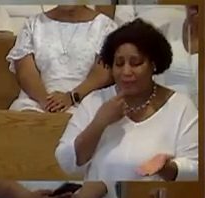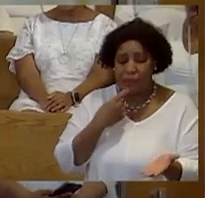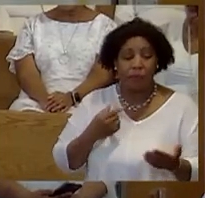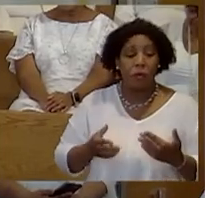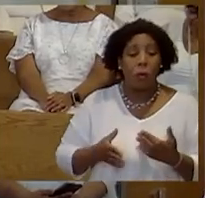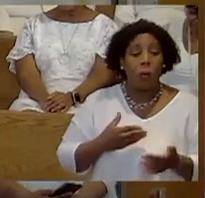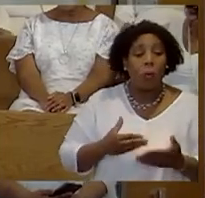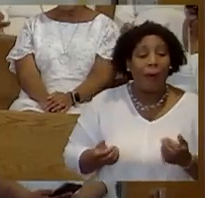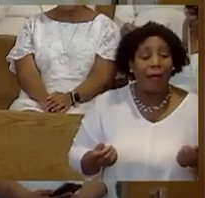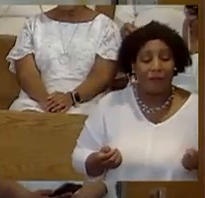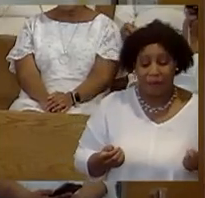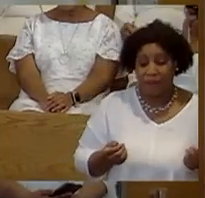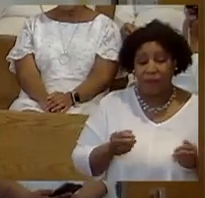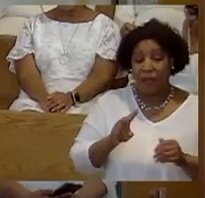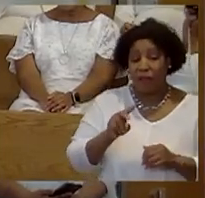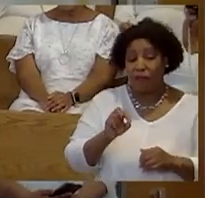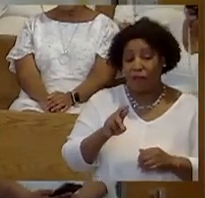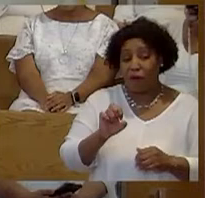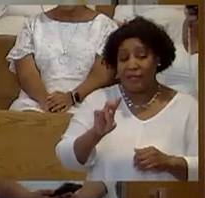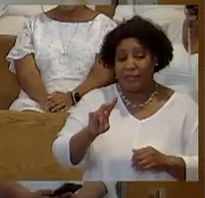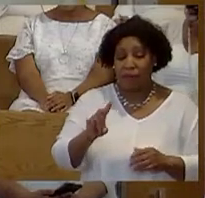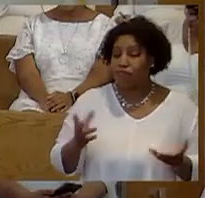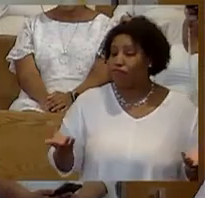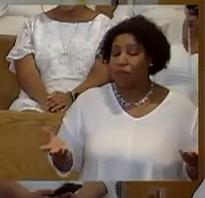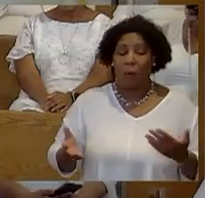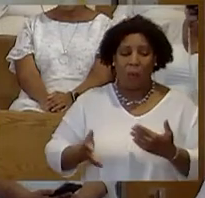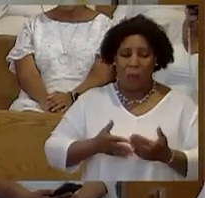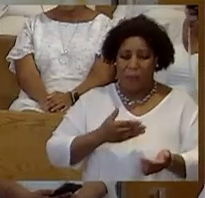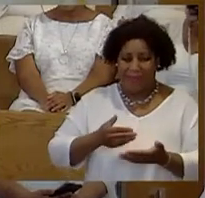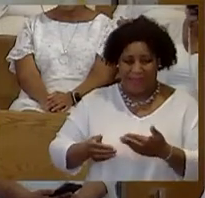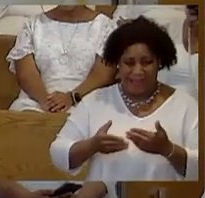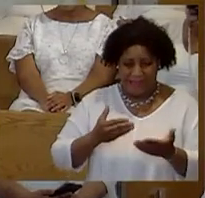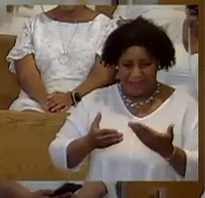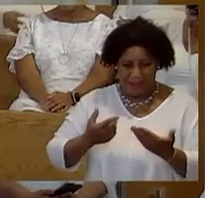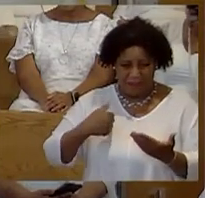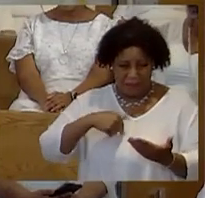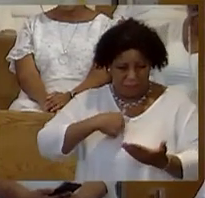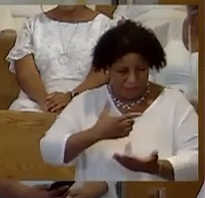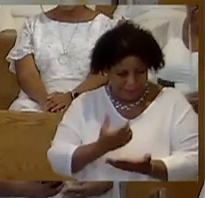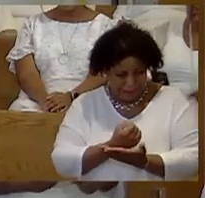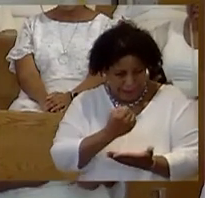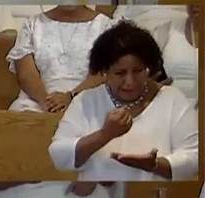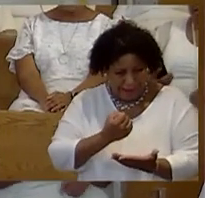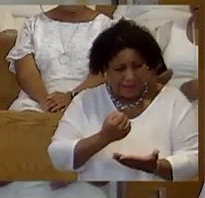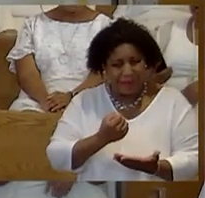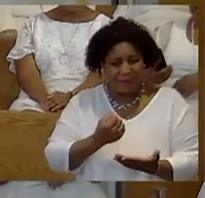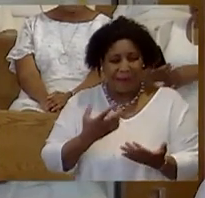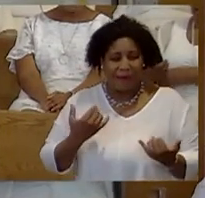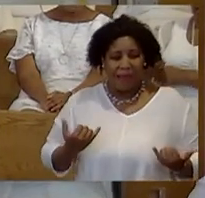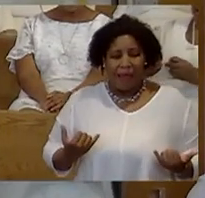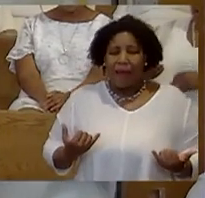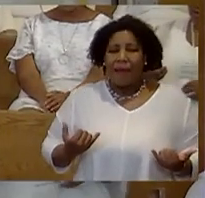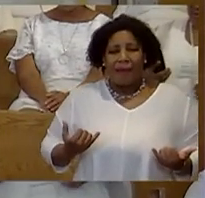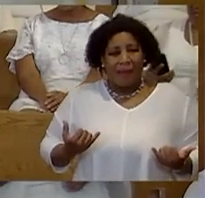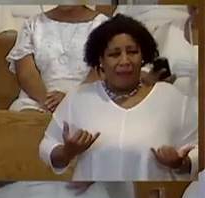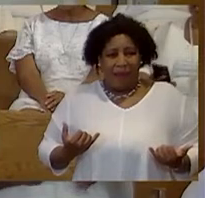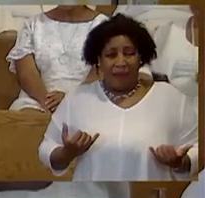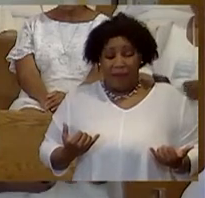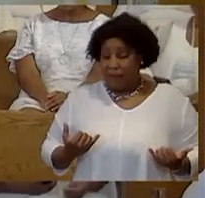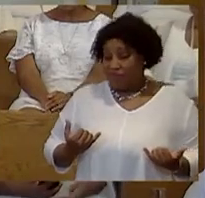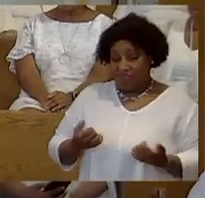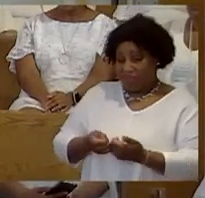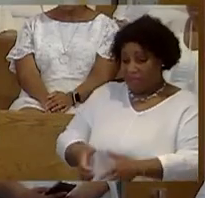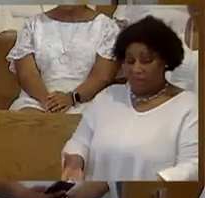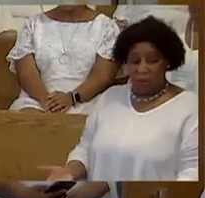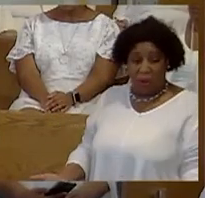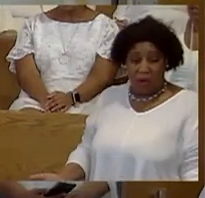when in the text, verse 7, it says, but whatever we gain to me, I now considered a loss for